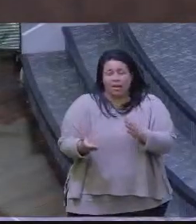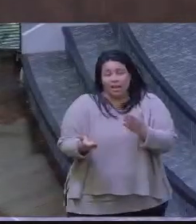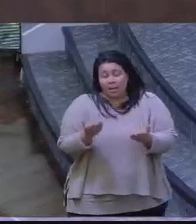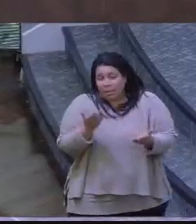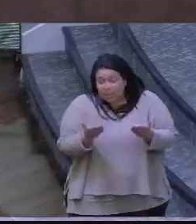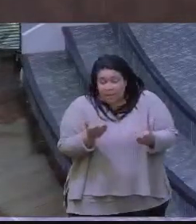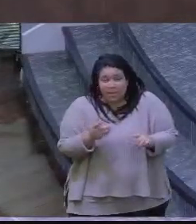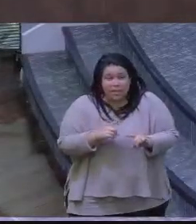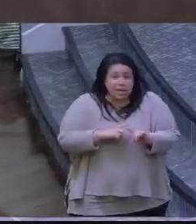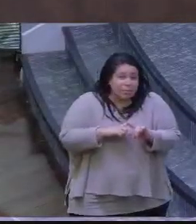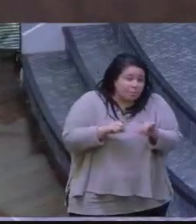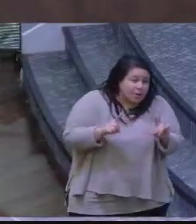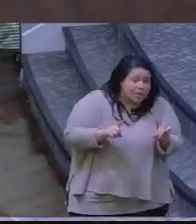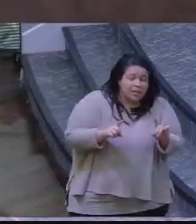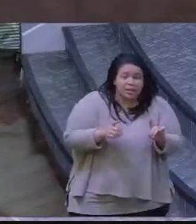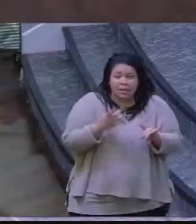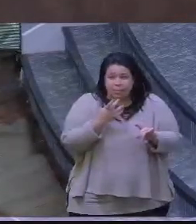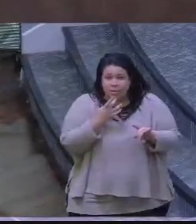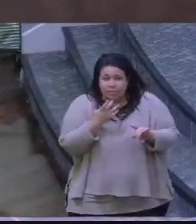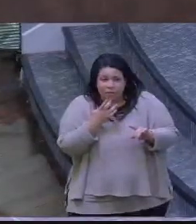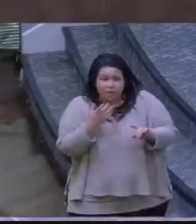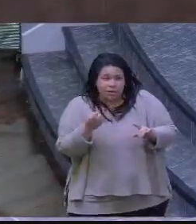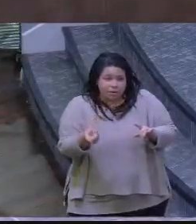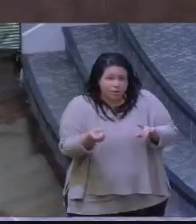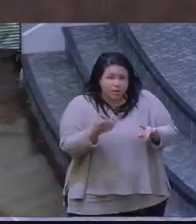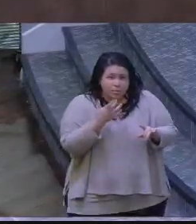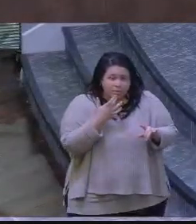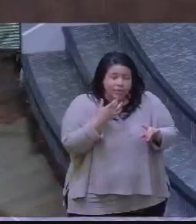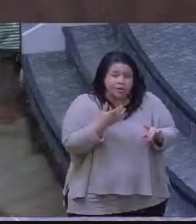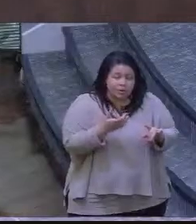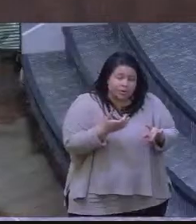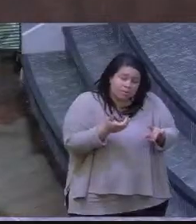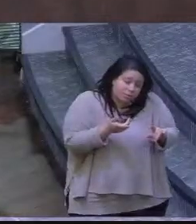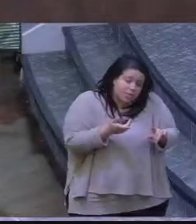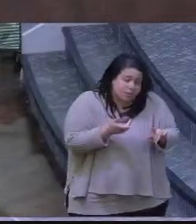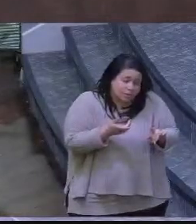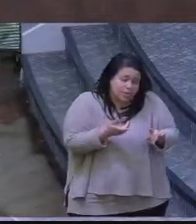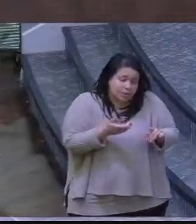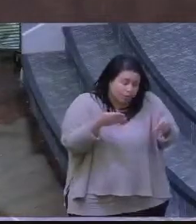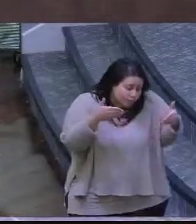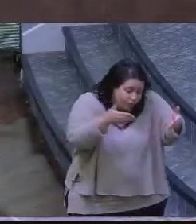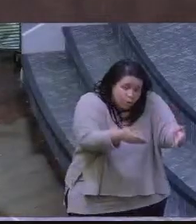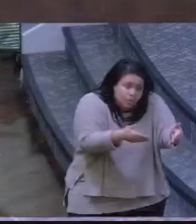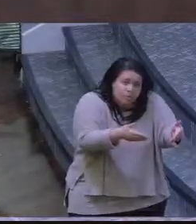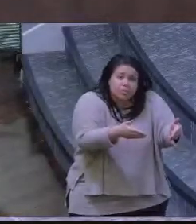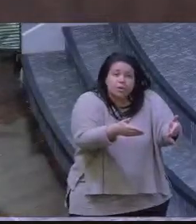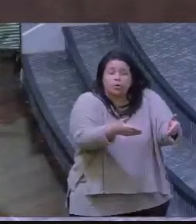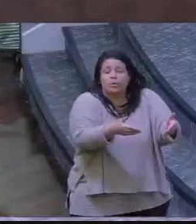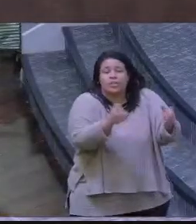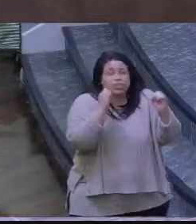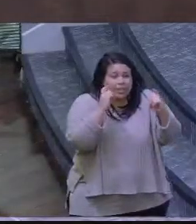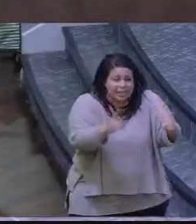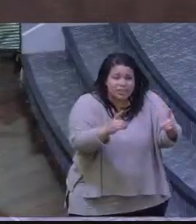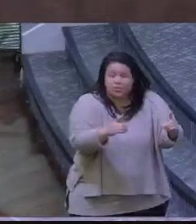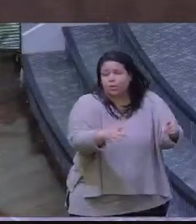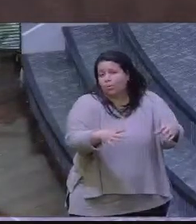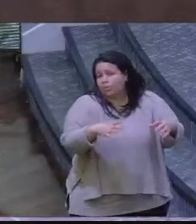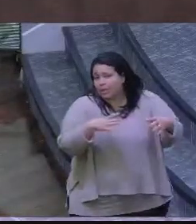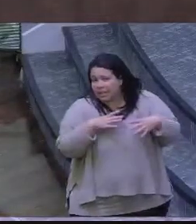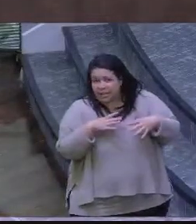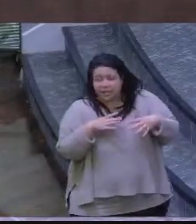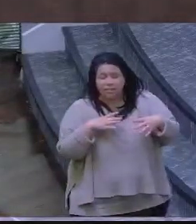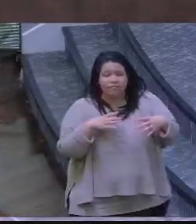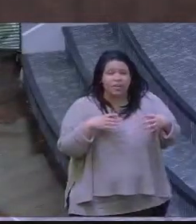see some more work put towards our education leave as well as our sick bank, because I do